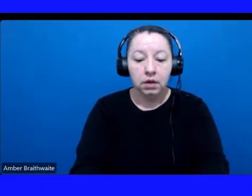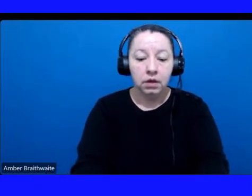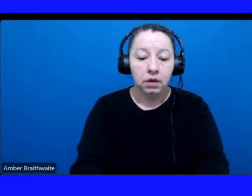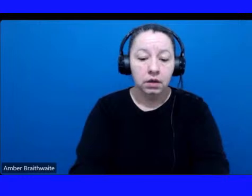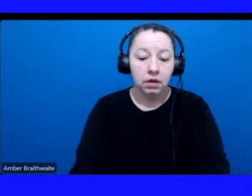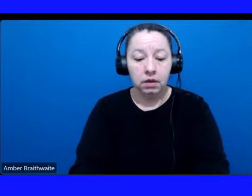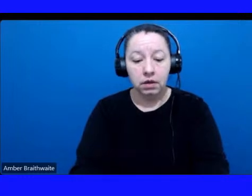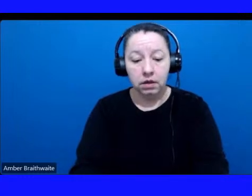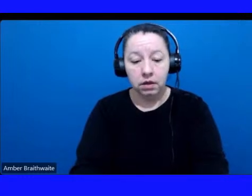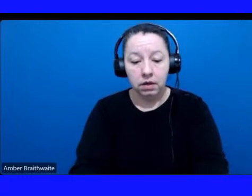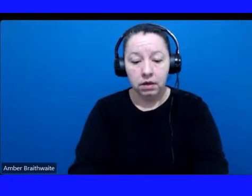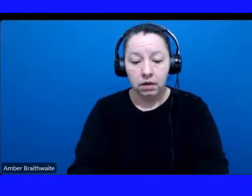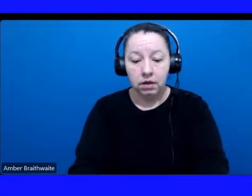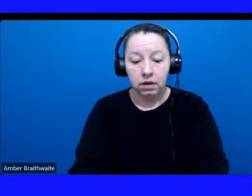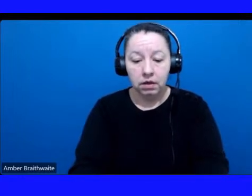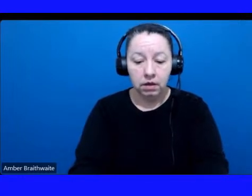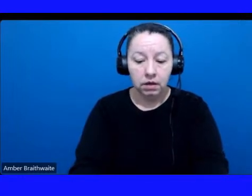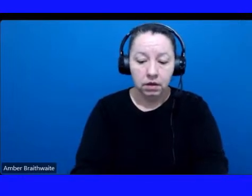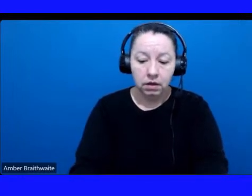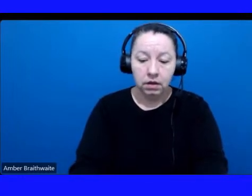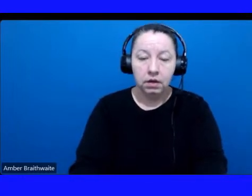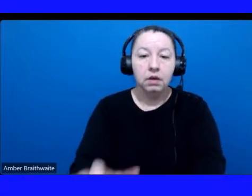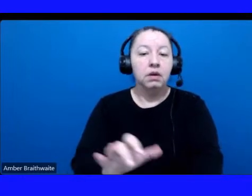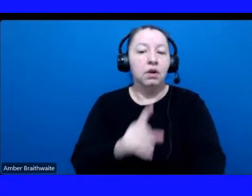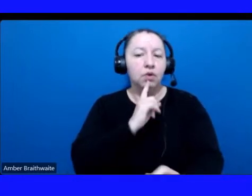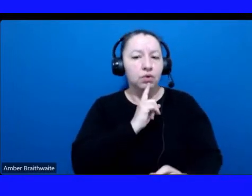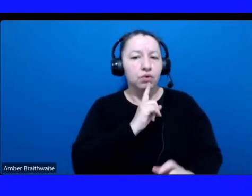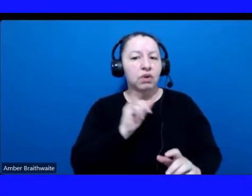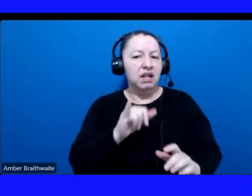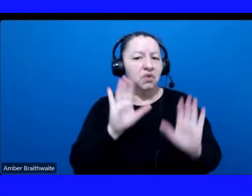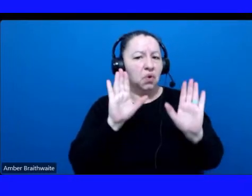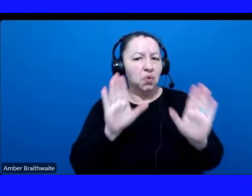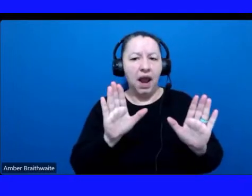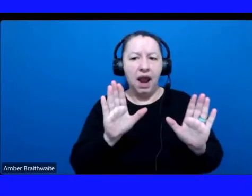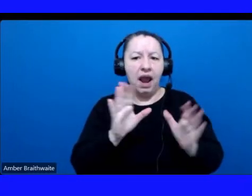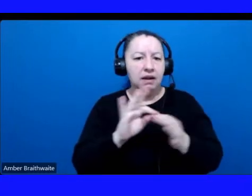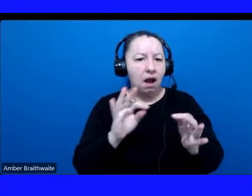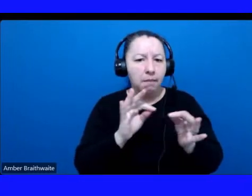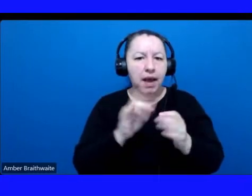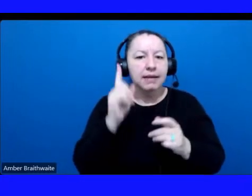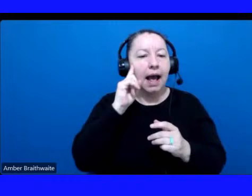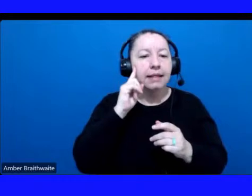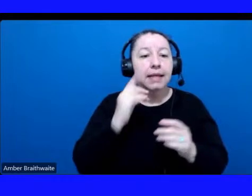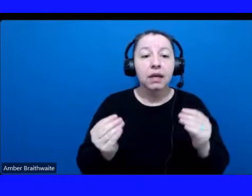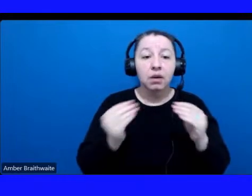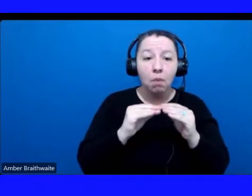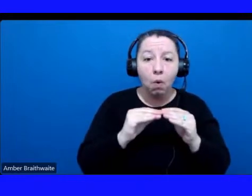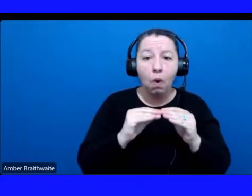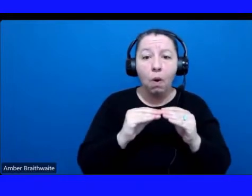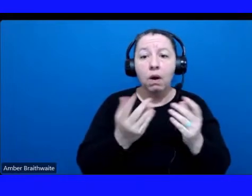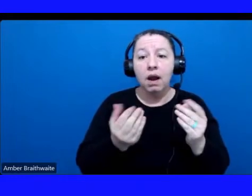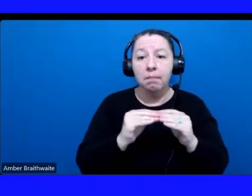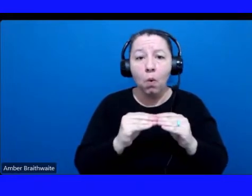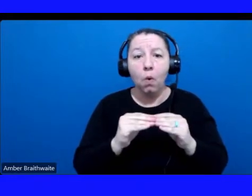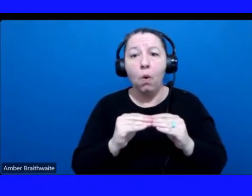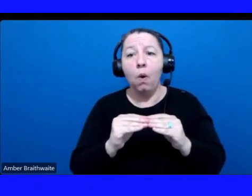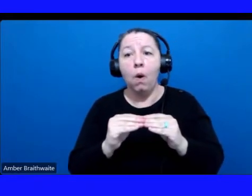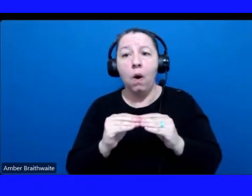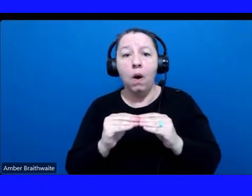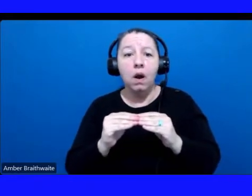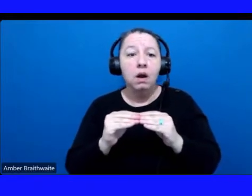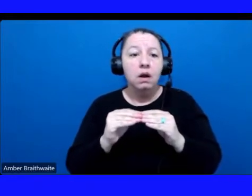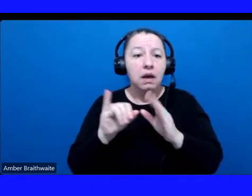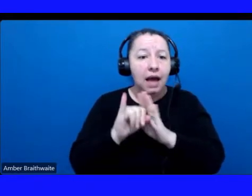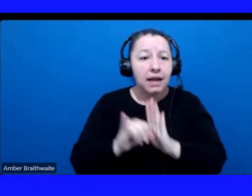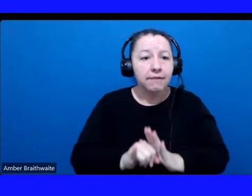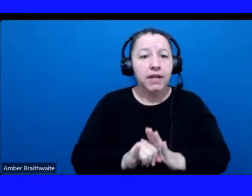that is required legally as well. But it'd be really helpful to see, are there other ways we can maybe